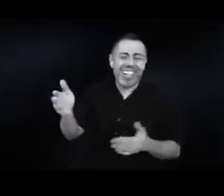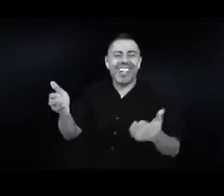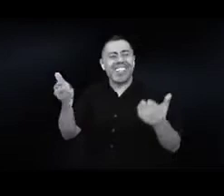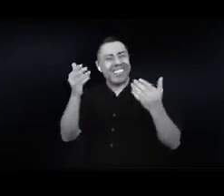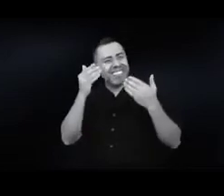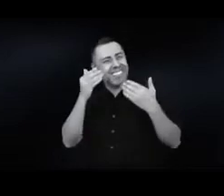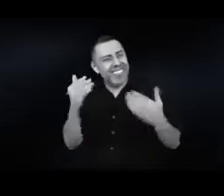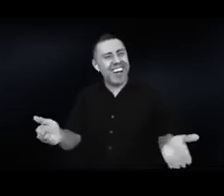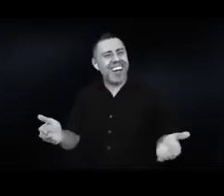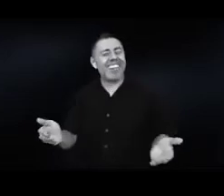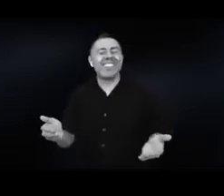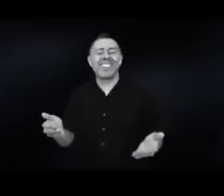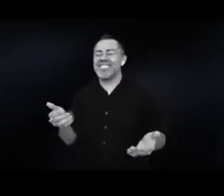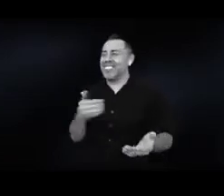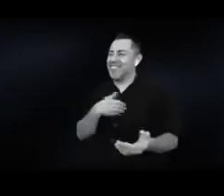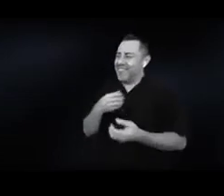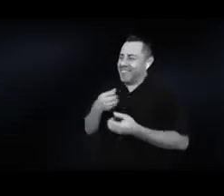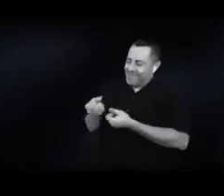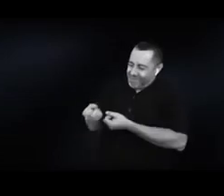Hopelessly